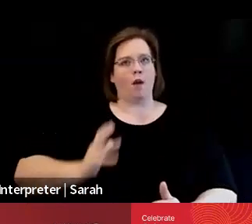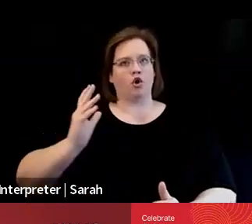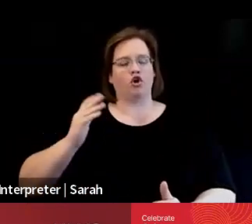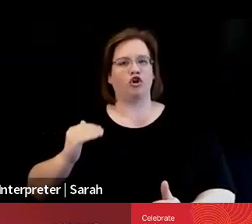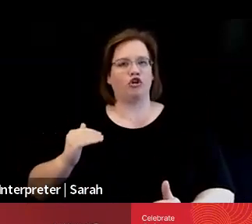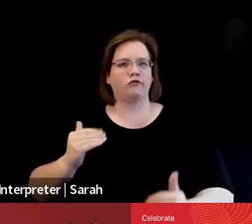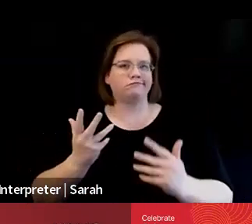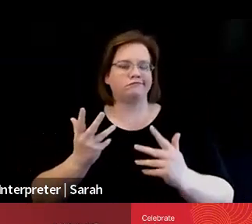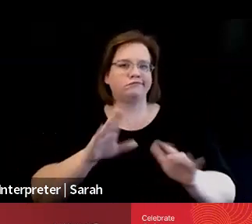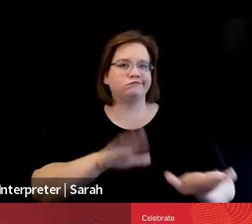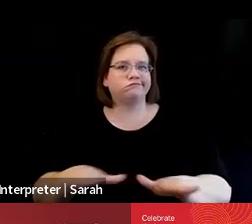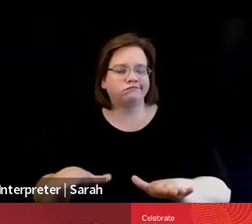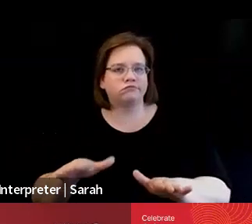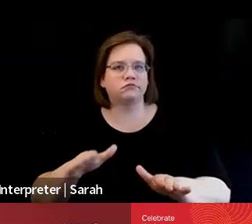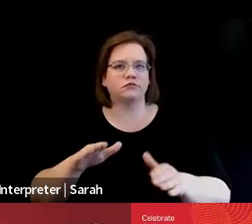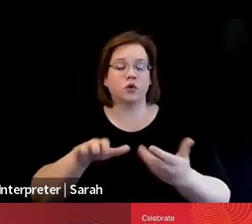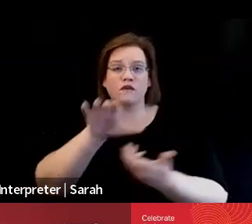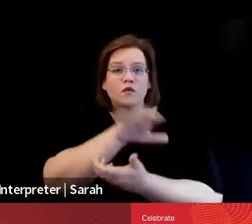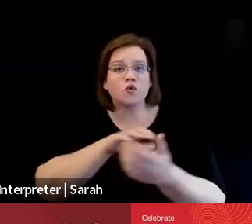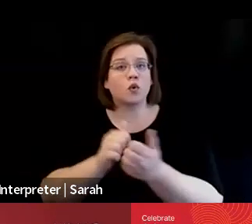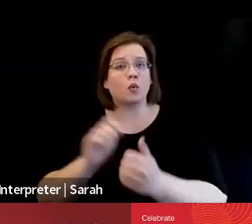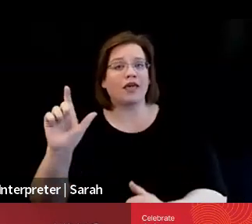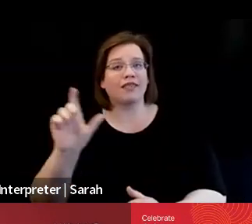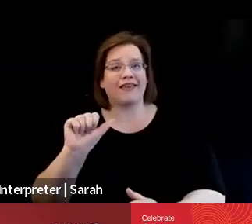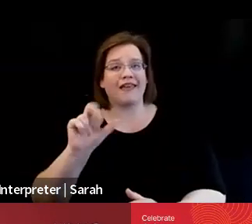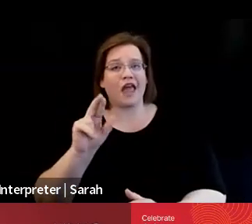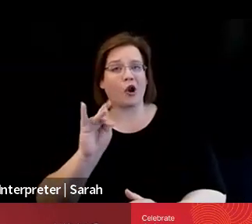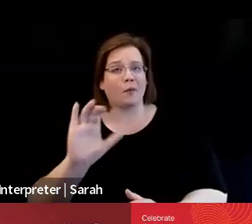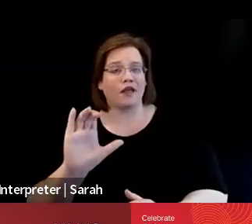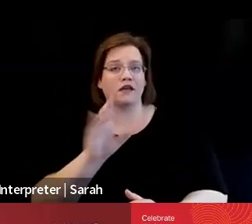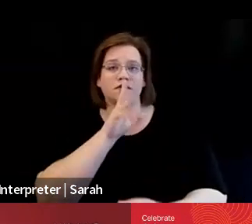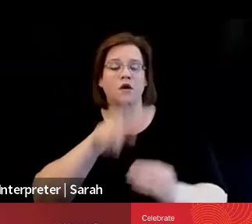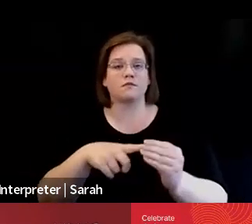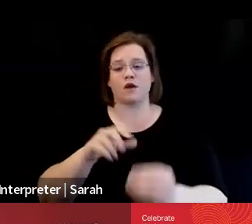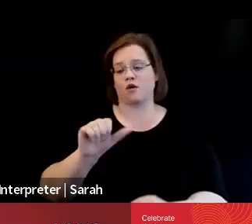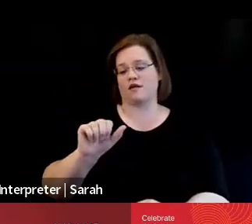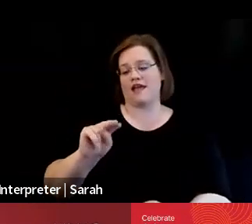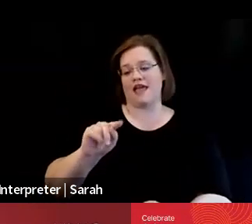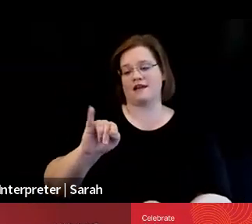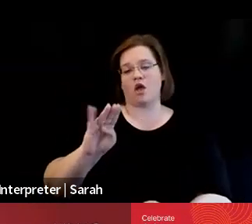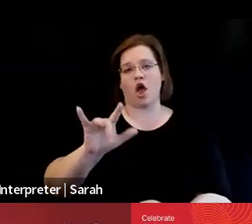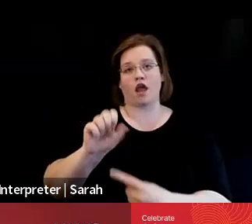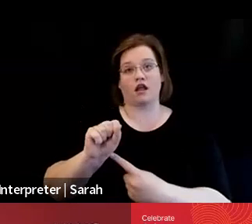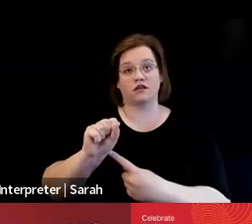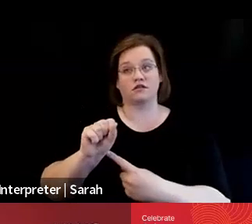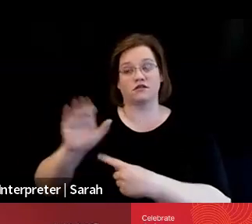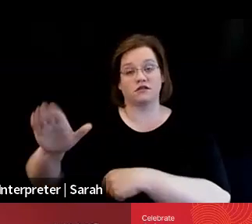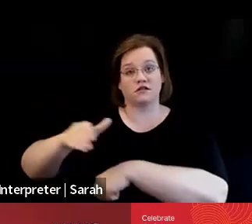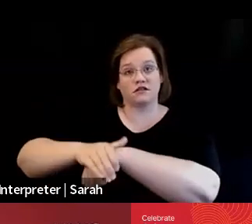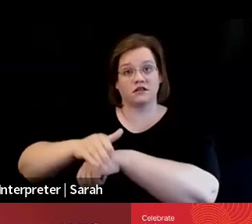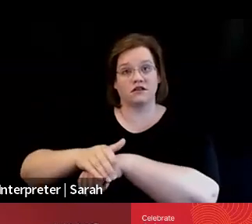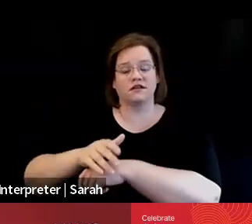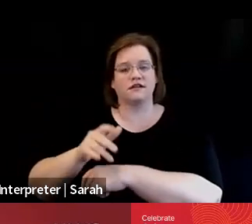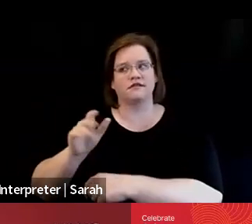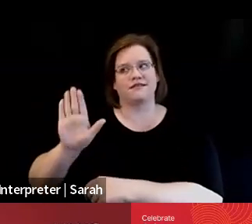is just the confusion in Arabic that can come from talking about antibiotics. The word for antibiotic is mudad al-haywi